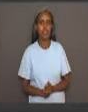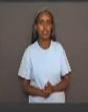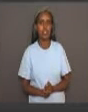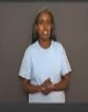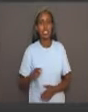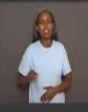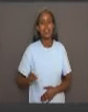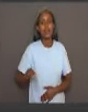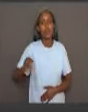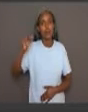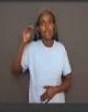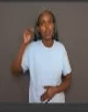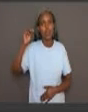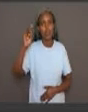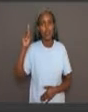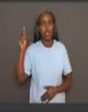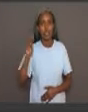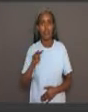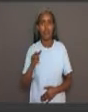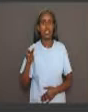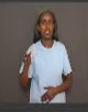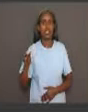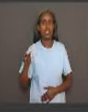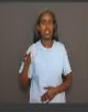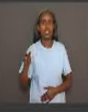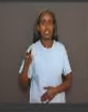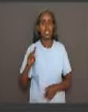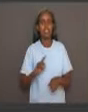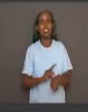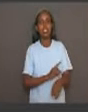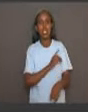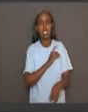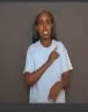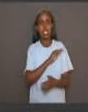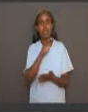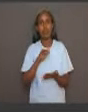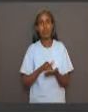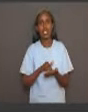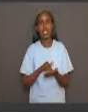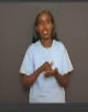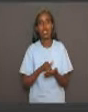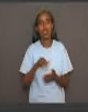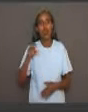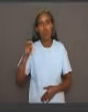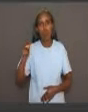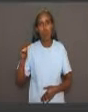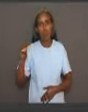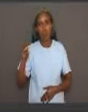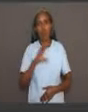The magnitude of this vector is the distance between